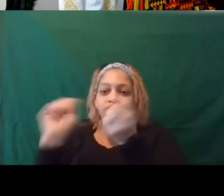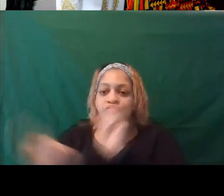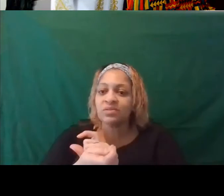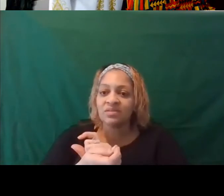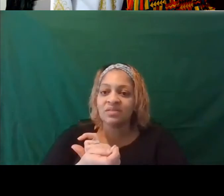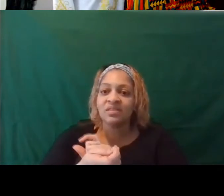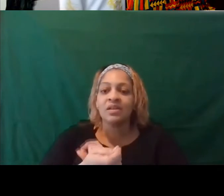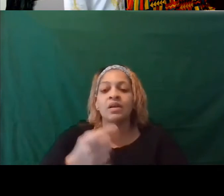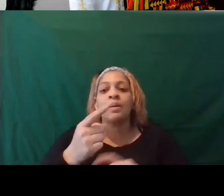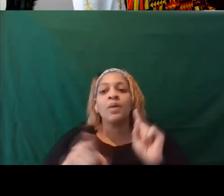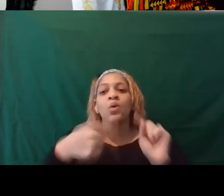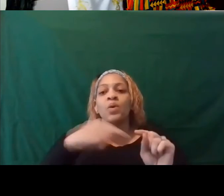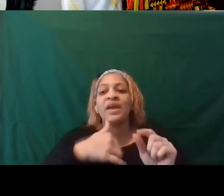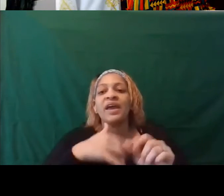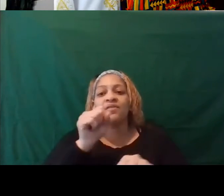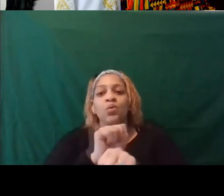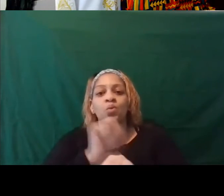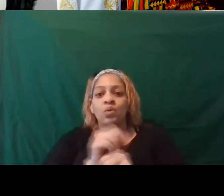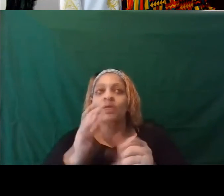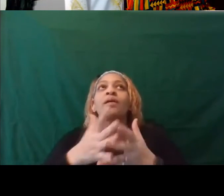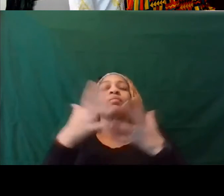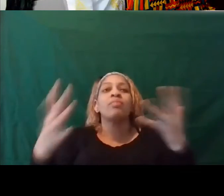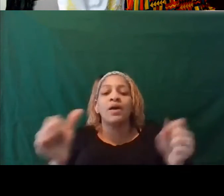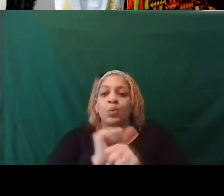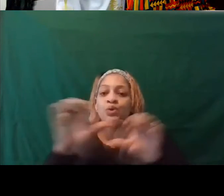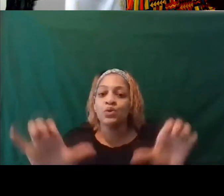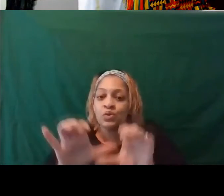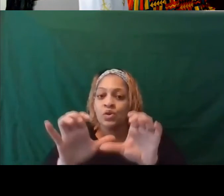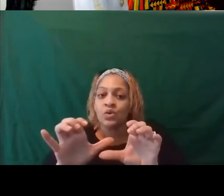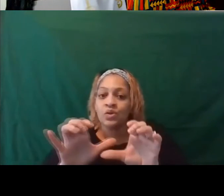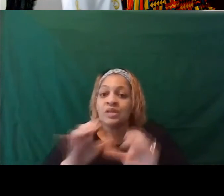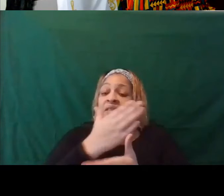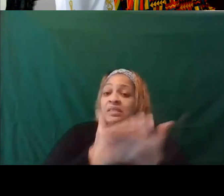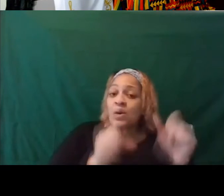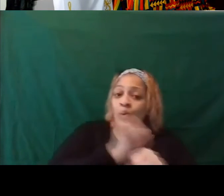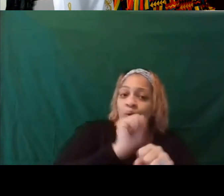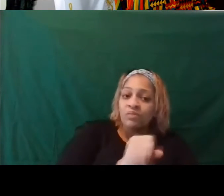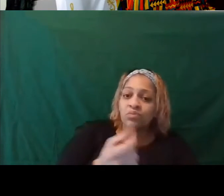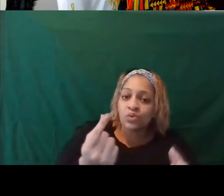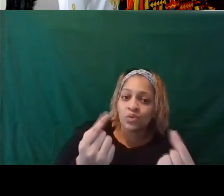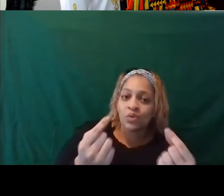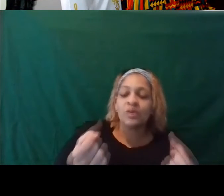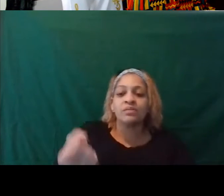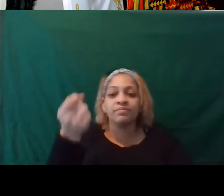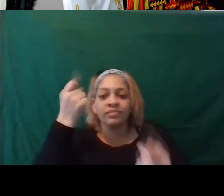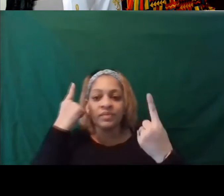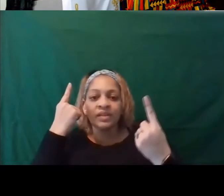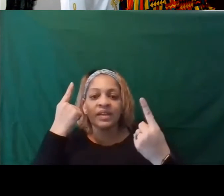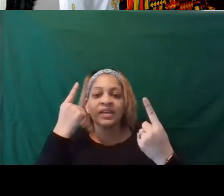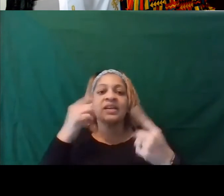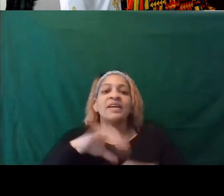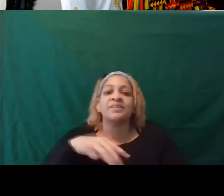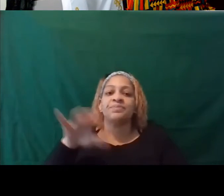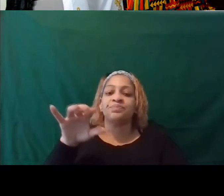But we have work to do if we're going to do that. And some of that work is understanding, as Sean Covey